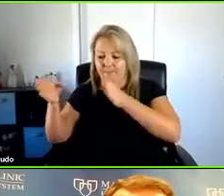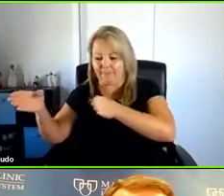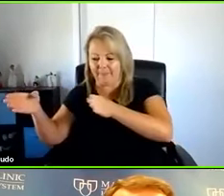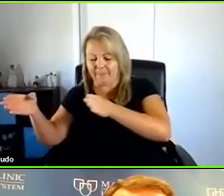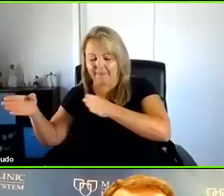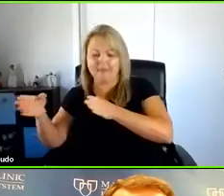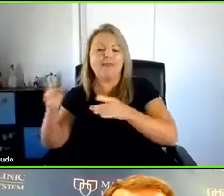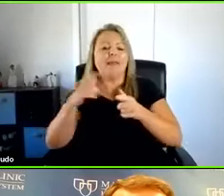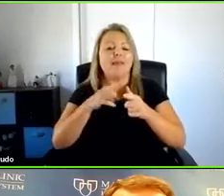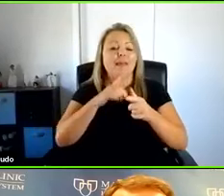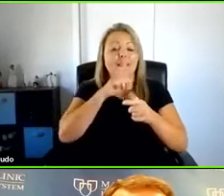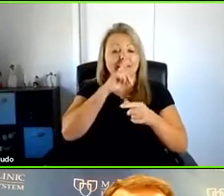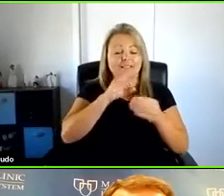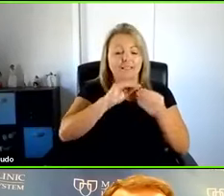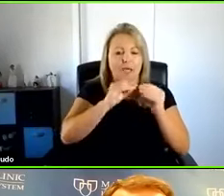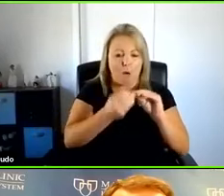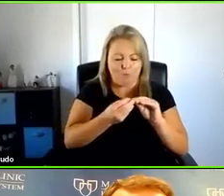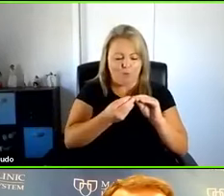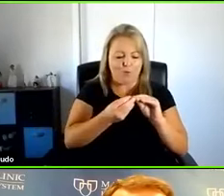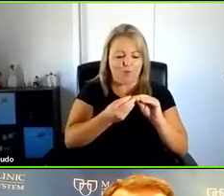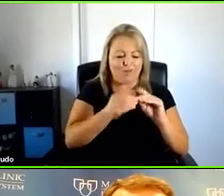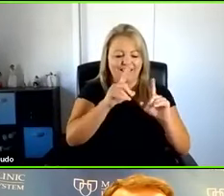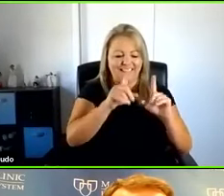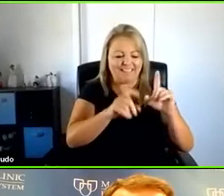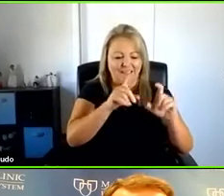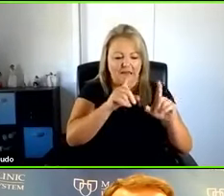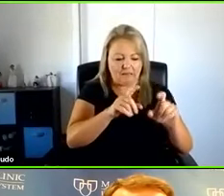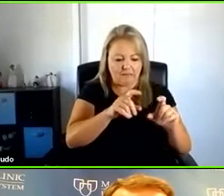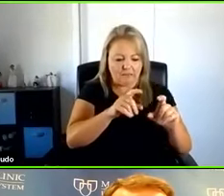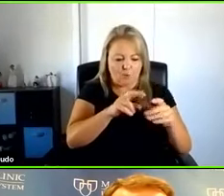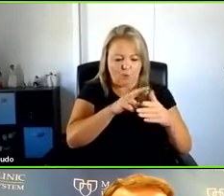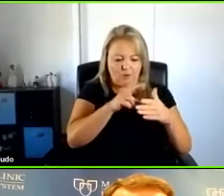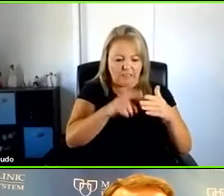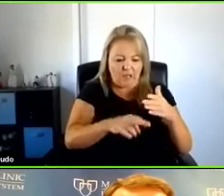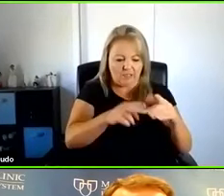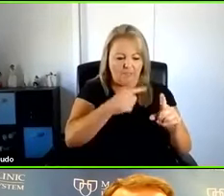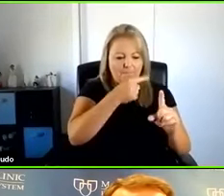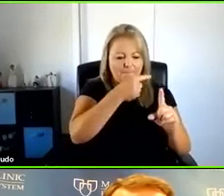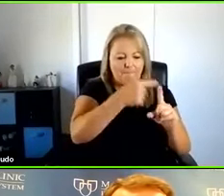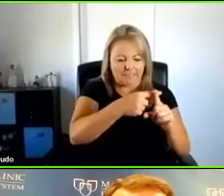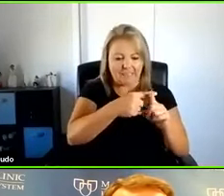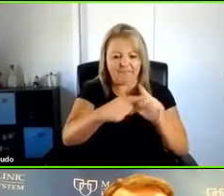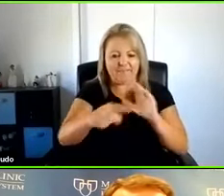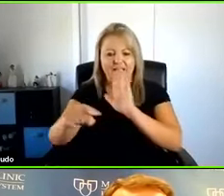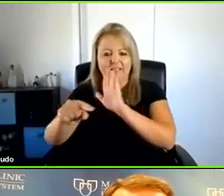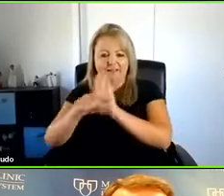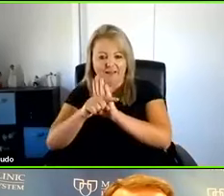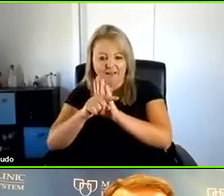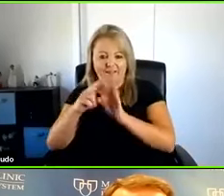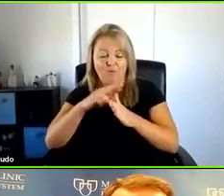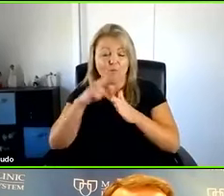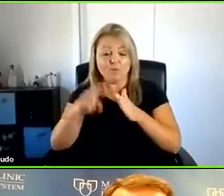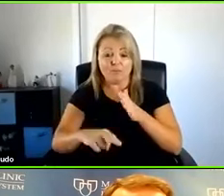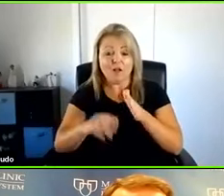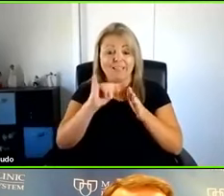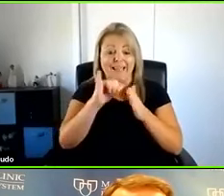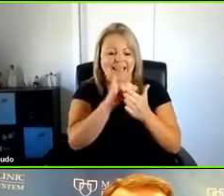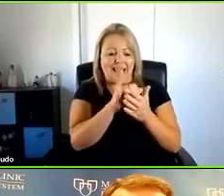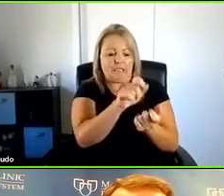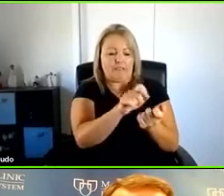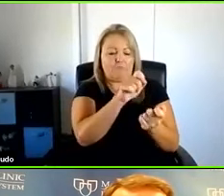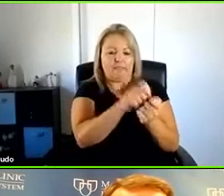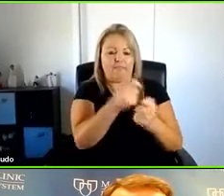number of the tests that have resulted in positive or negative results that particular